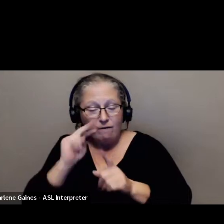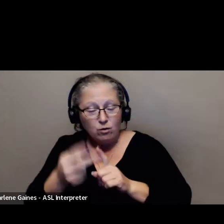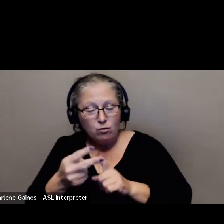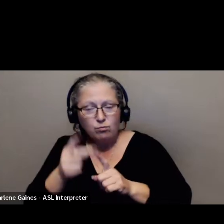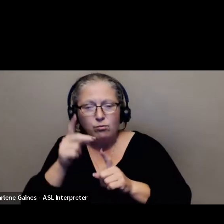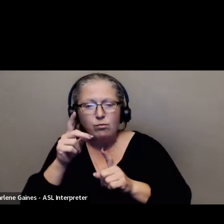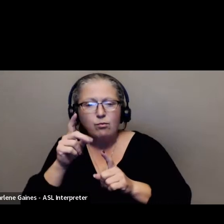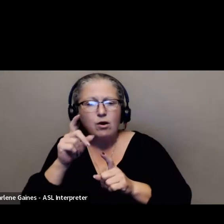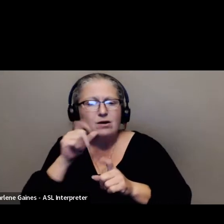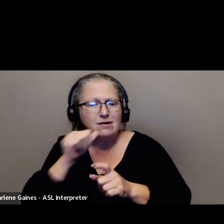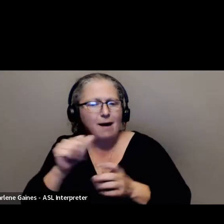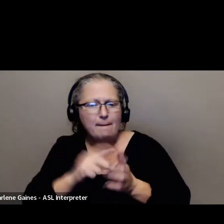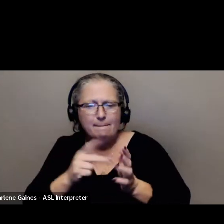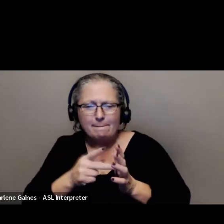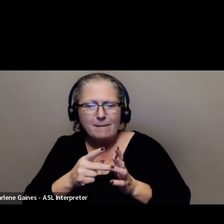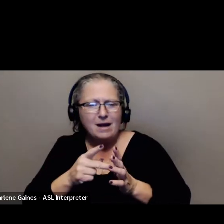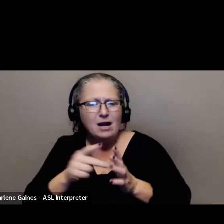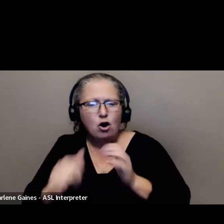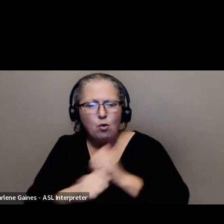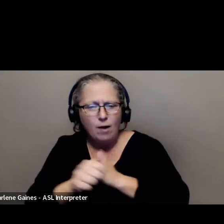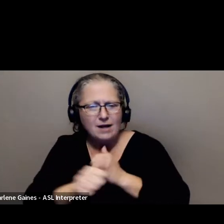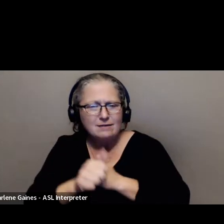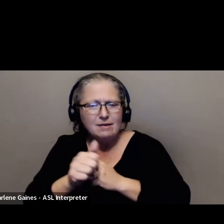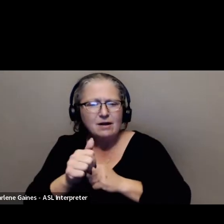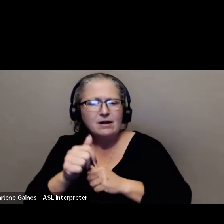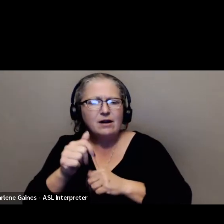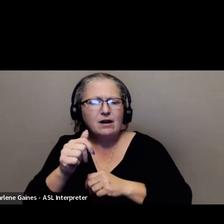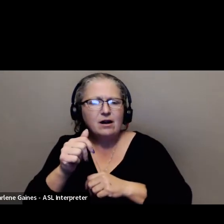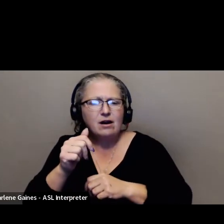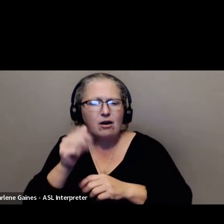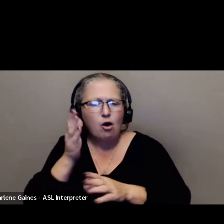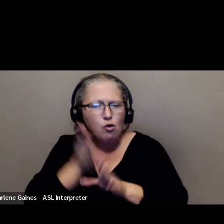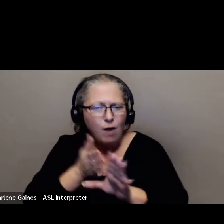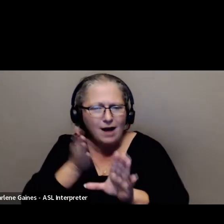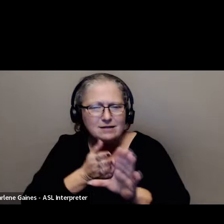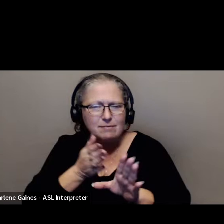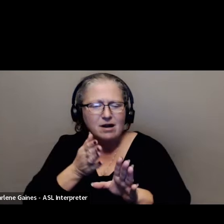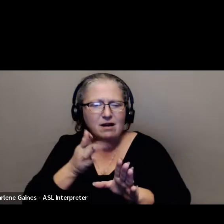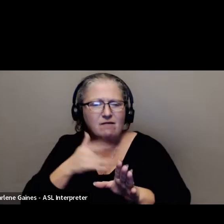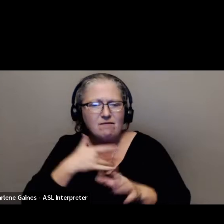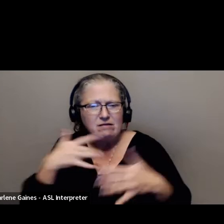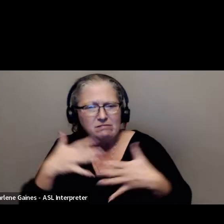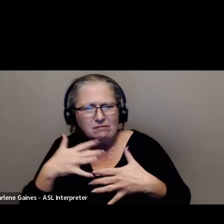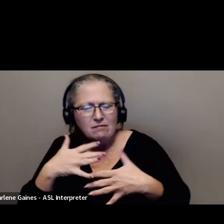threats, intimidation, or bullying, or is otherwise unlawful.